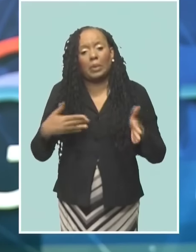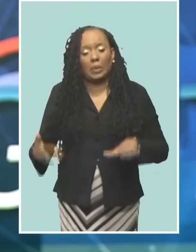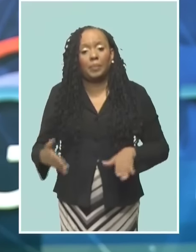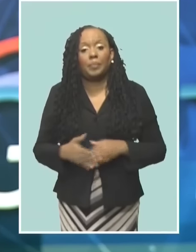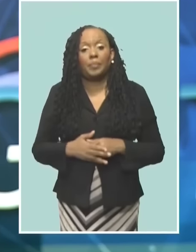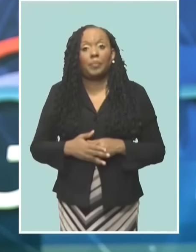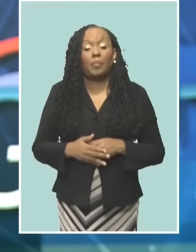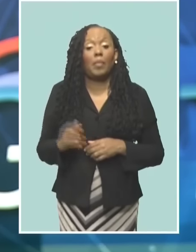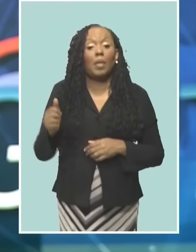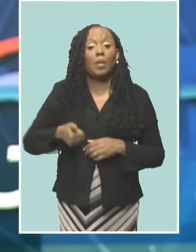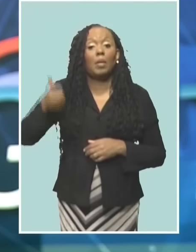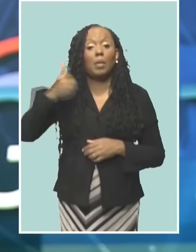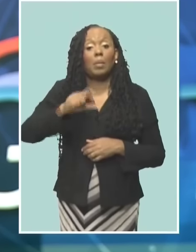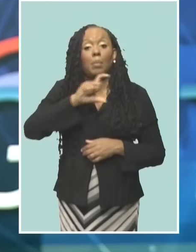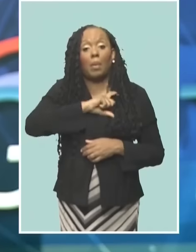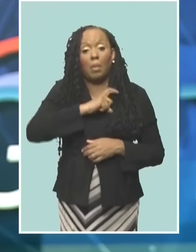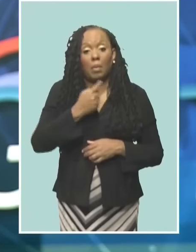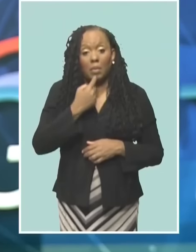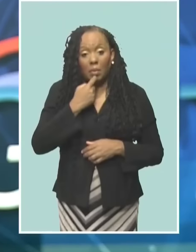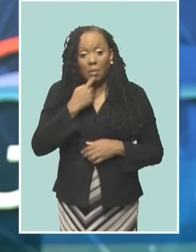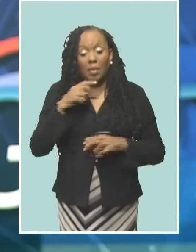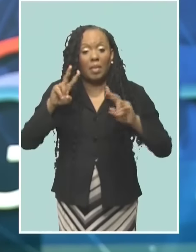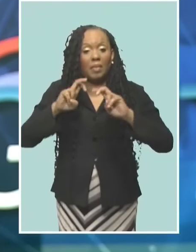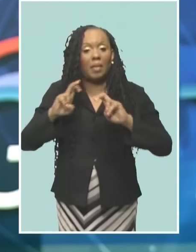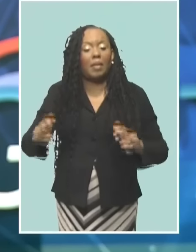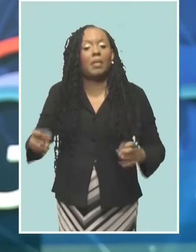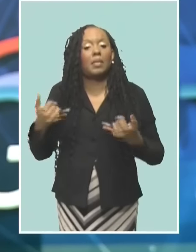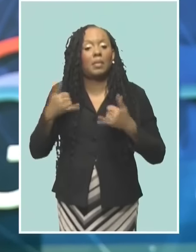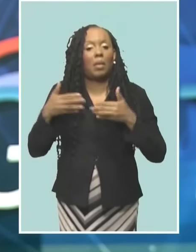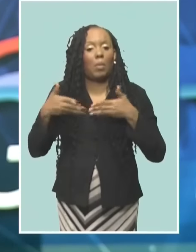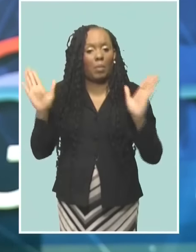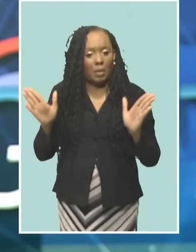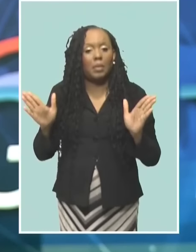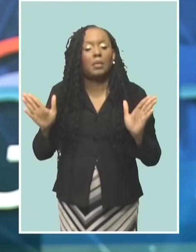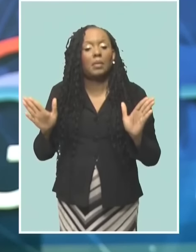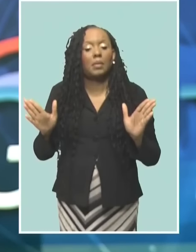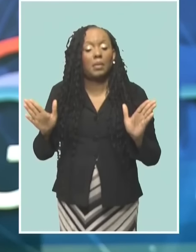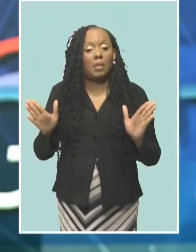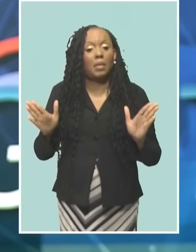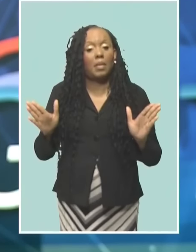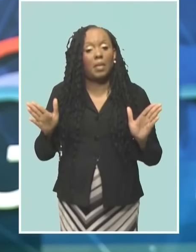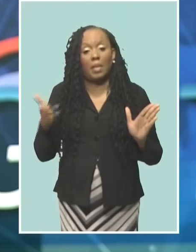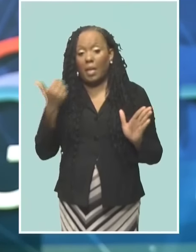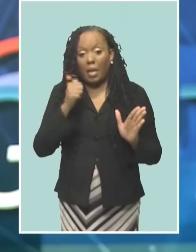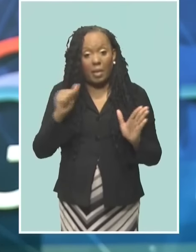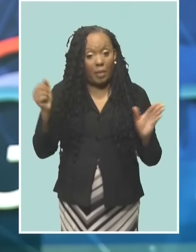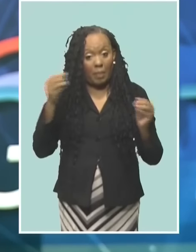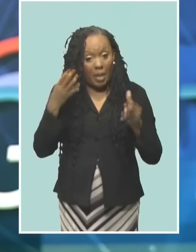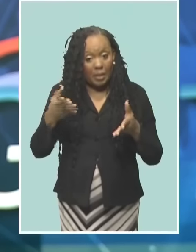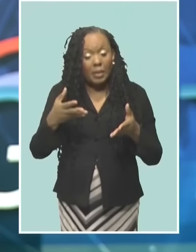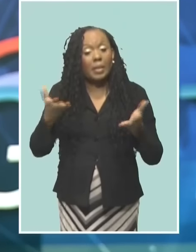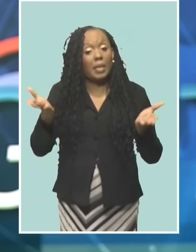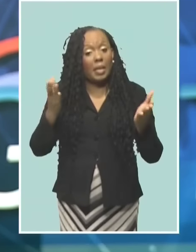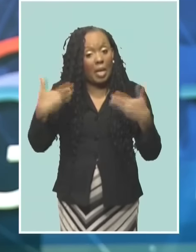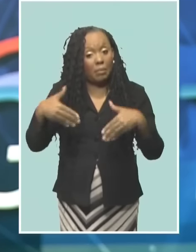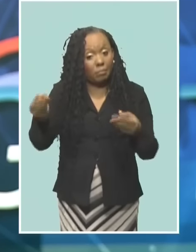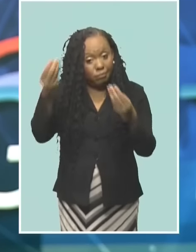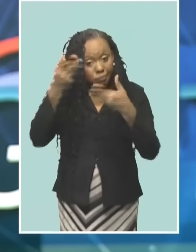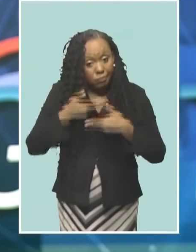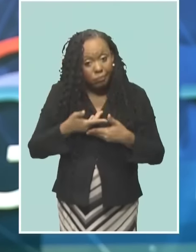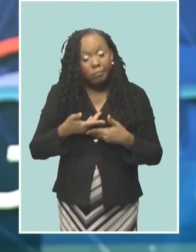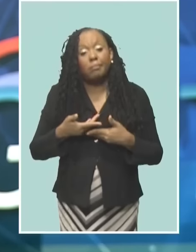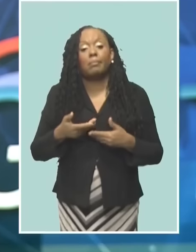Commissioner Boyce made it abundantly clear that the investigation remains open and notes all information brought in connection with John's